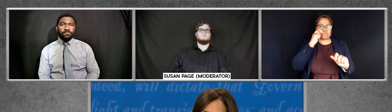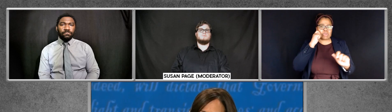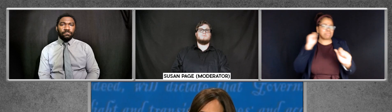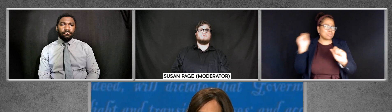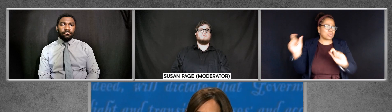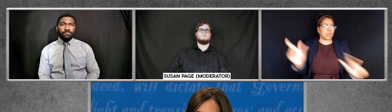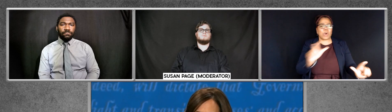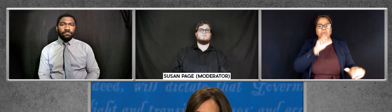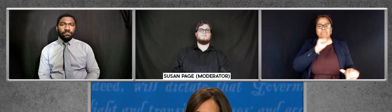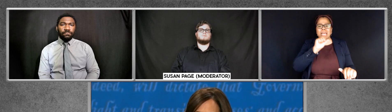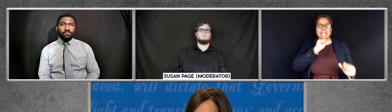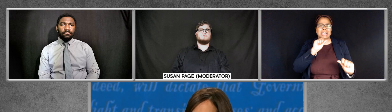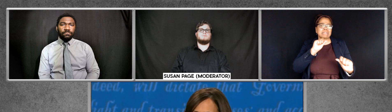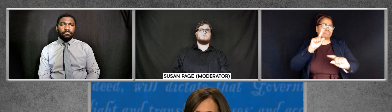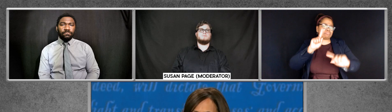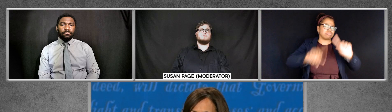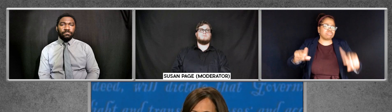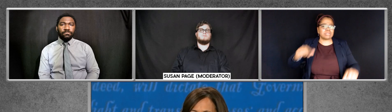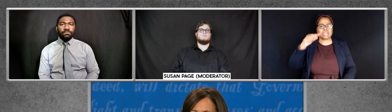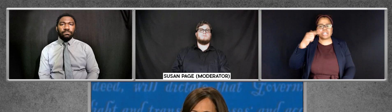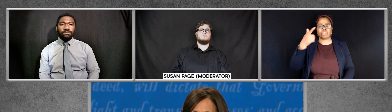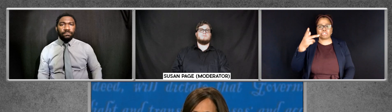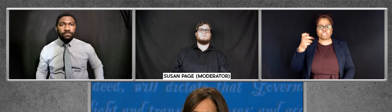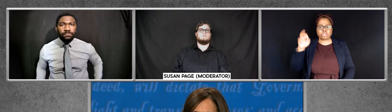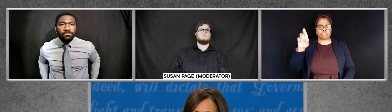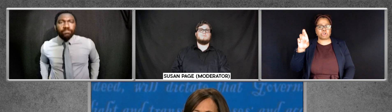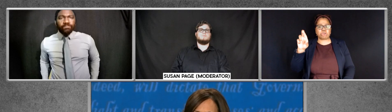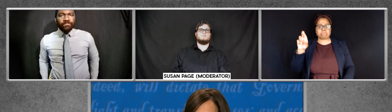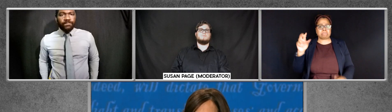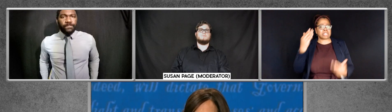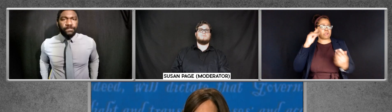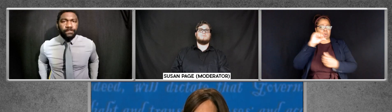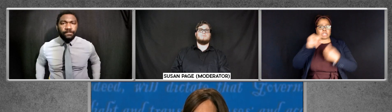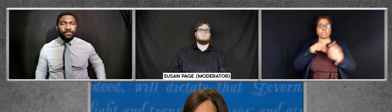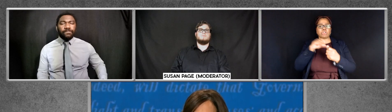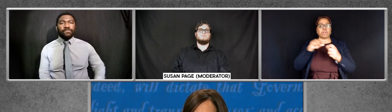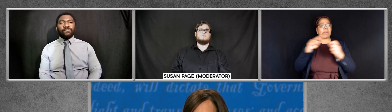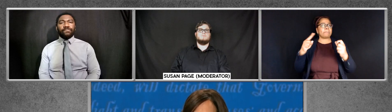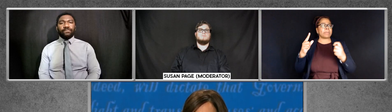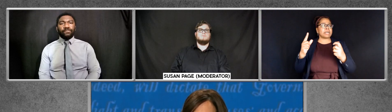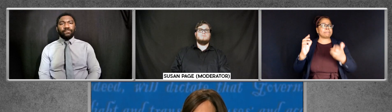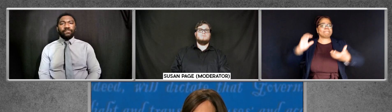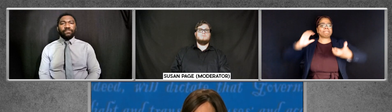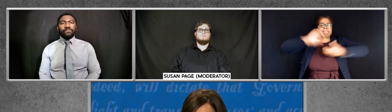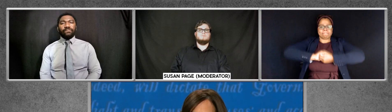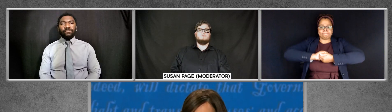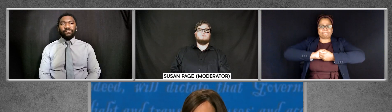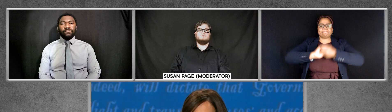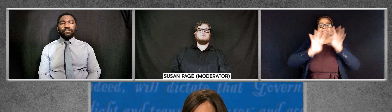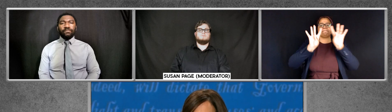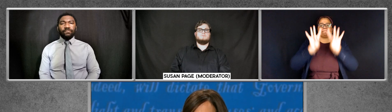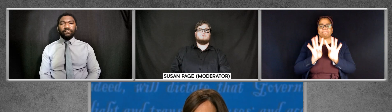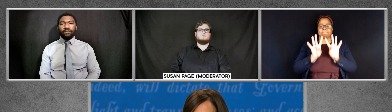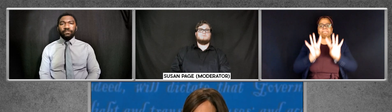age, of every gender, perfect strangers to each other, marched shoulder to shoulder, arm in